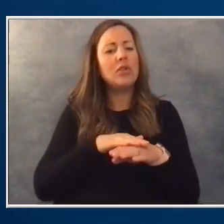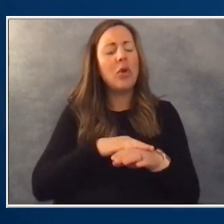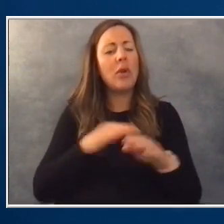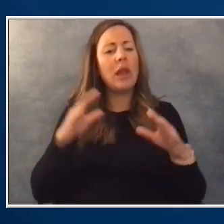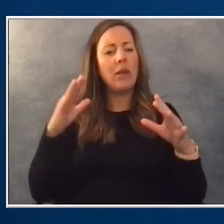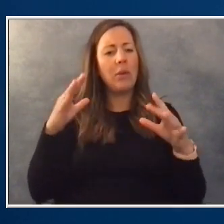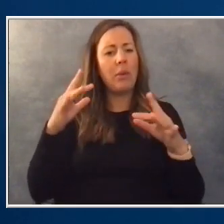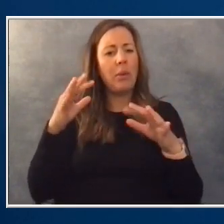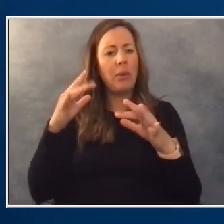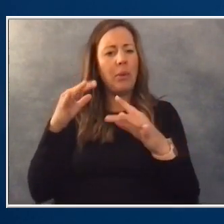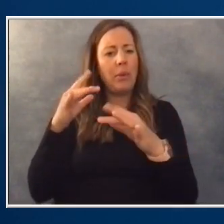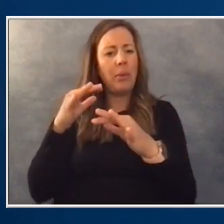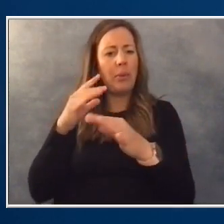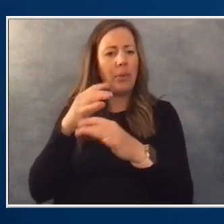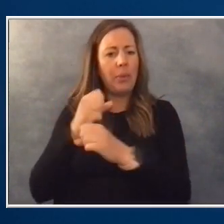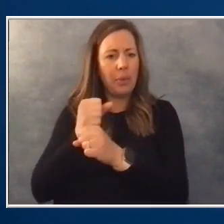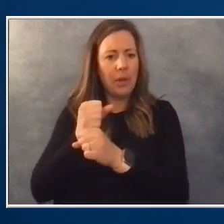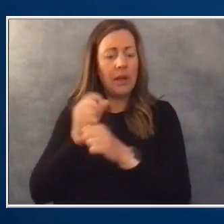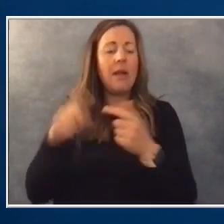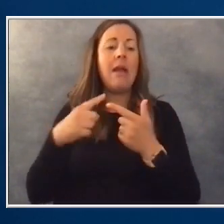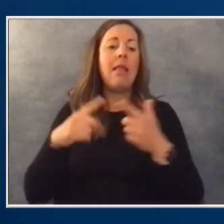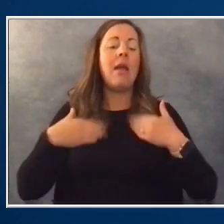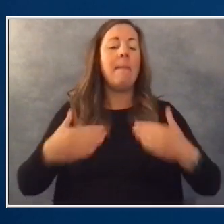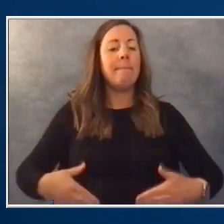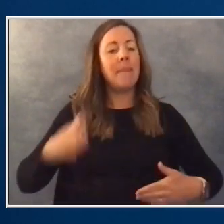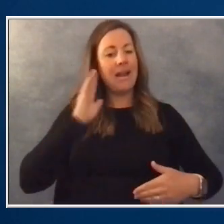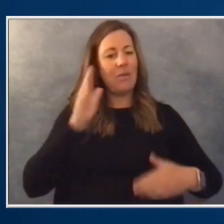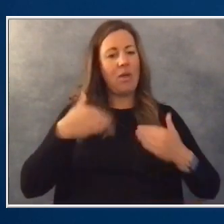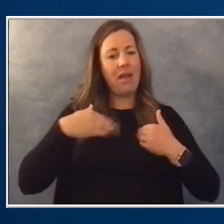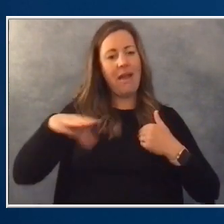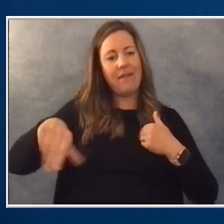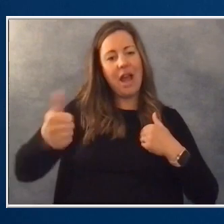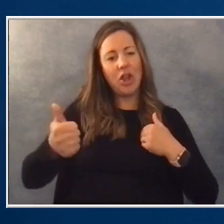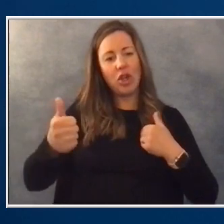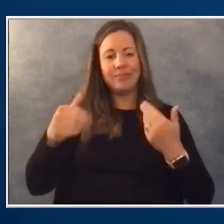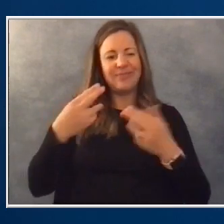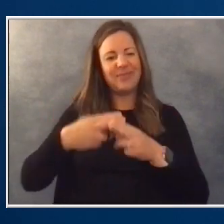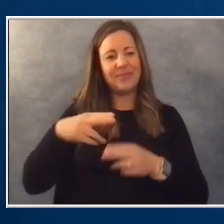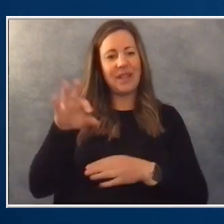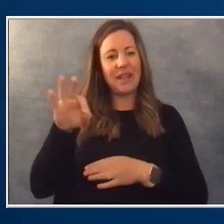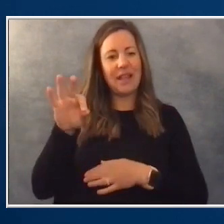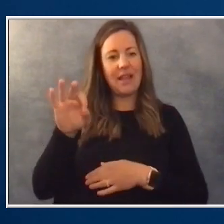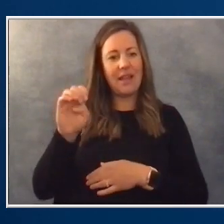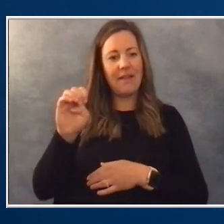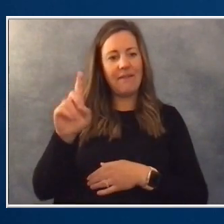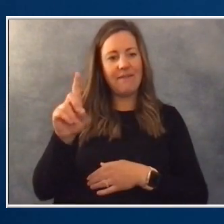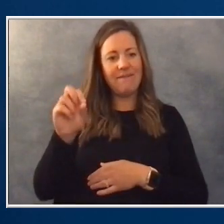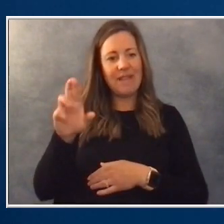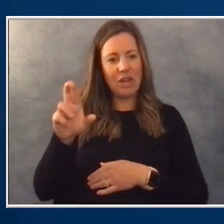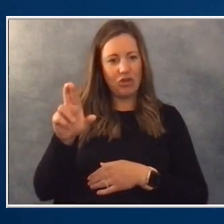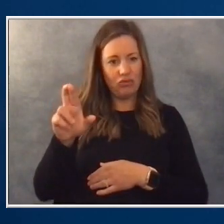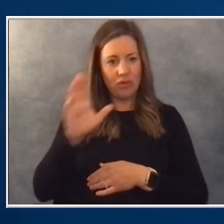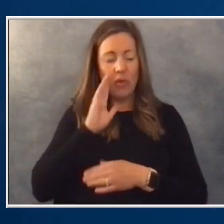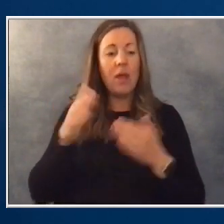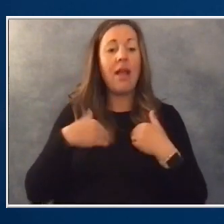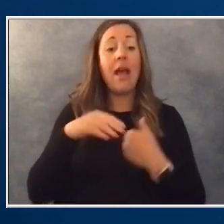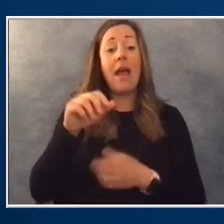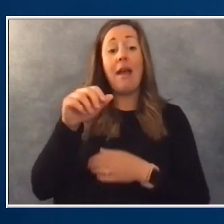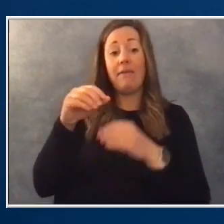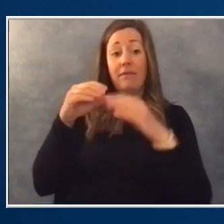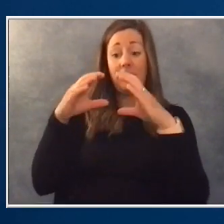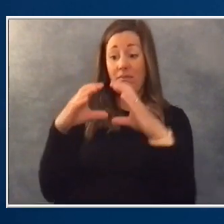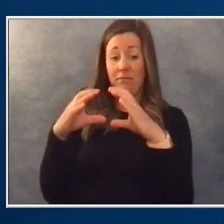kind of grow some feeders or some collaterals, we call them. So one artery will grow some tiny vessels to the one that's getting severely